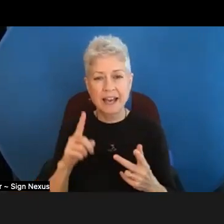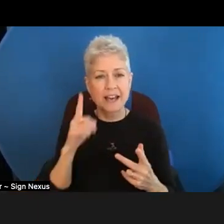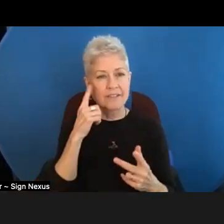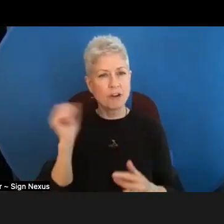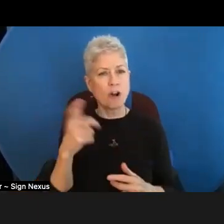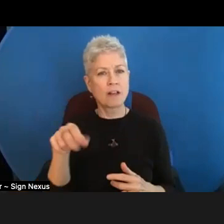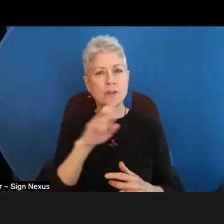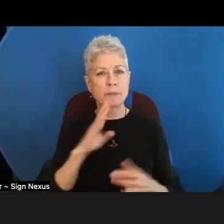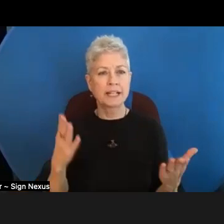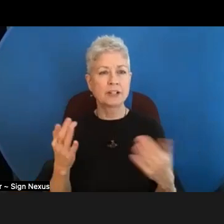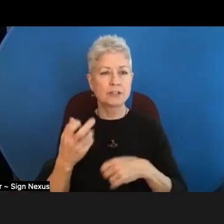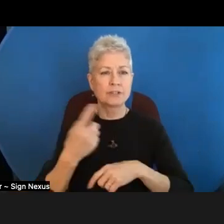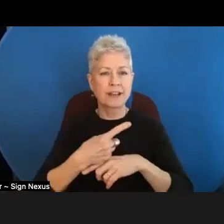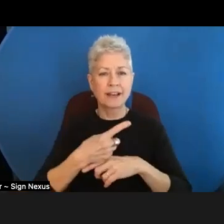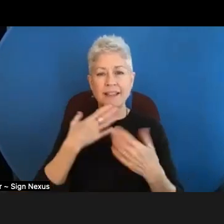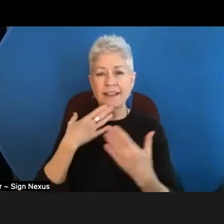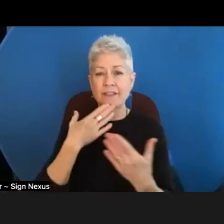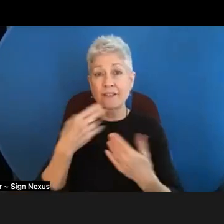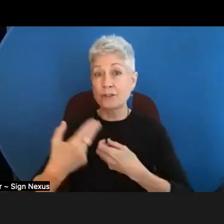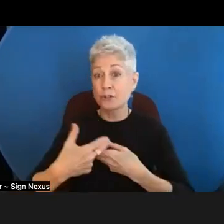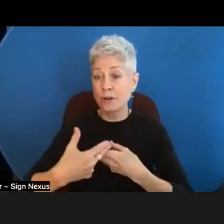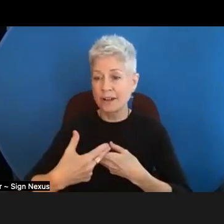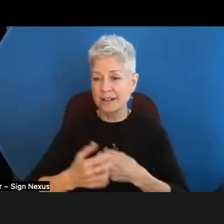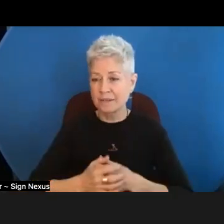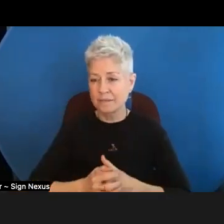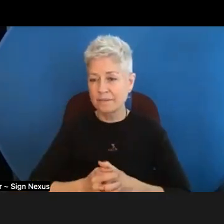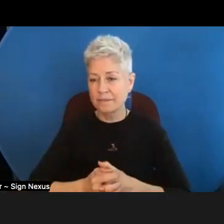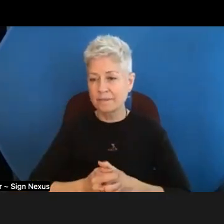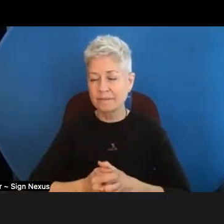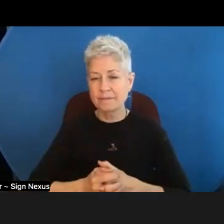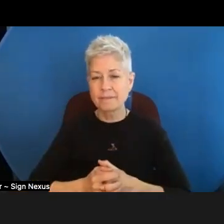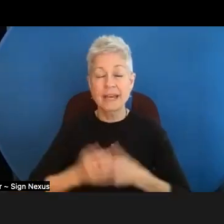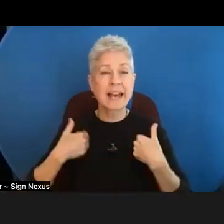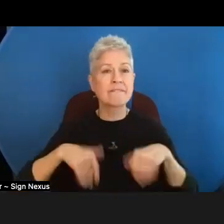And everyone, thank you for joining. You